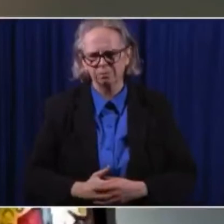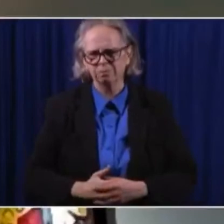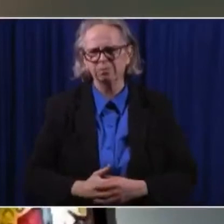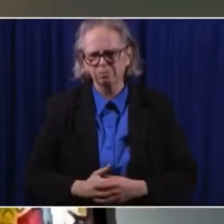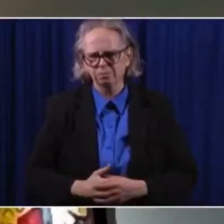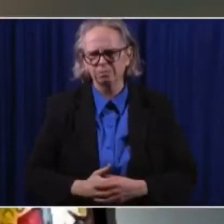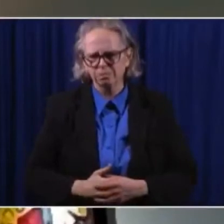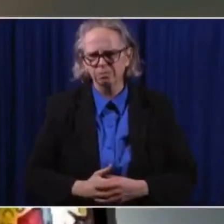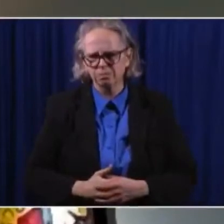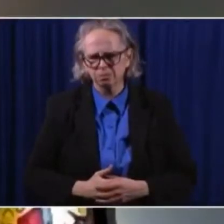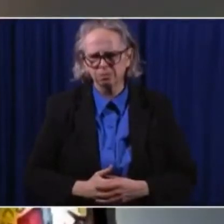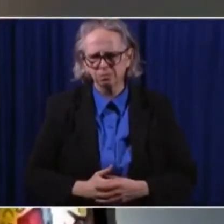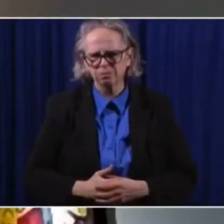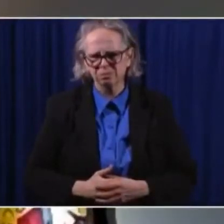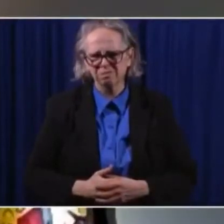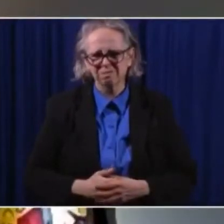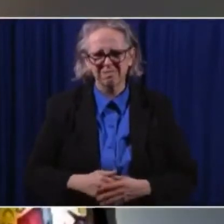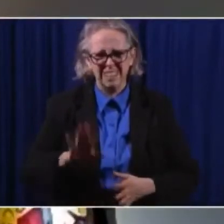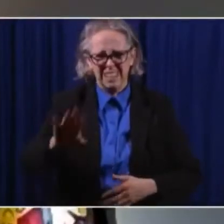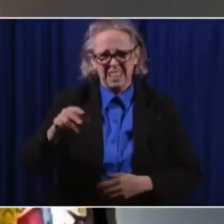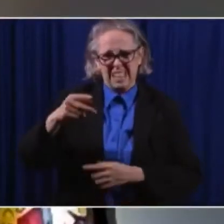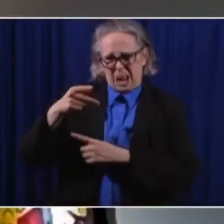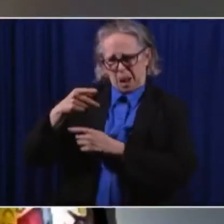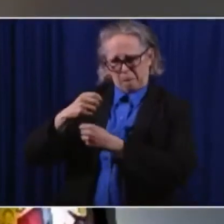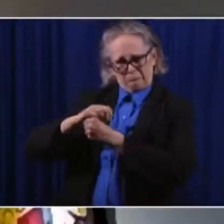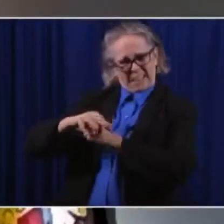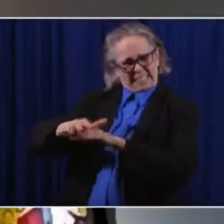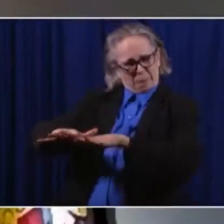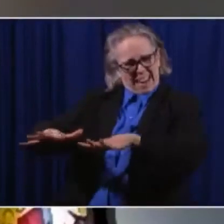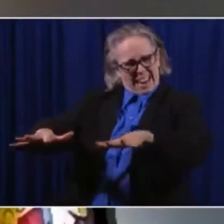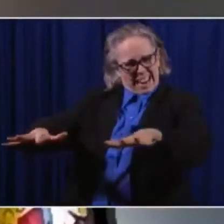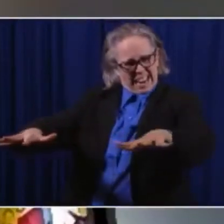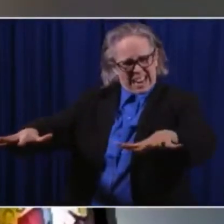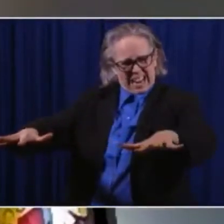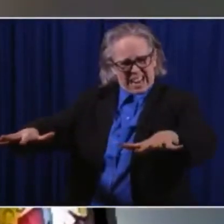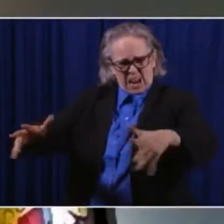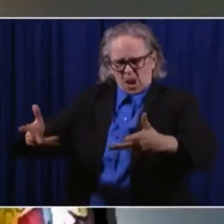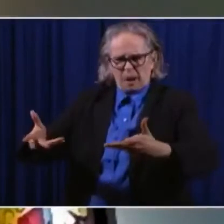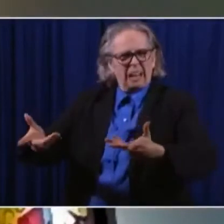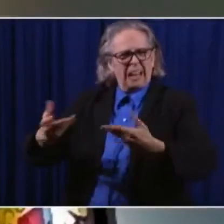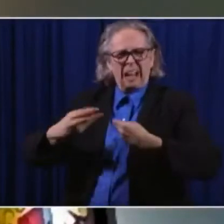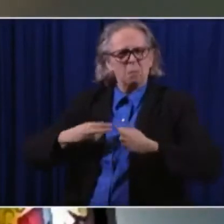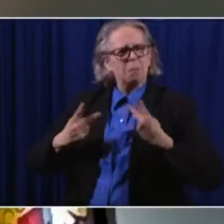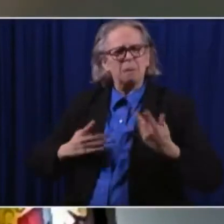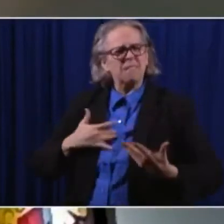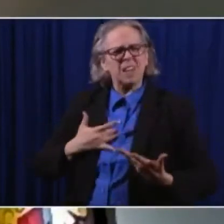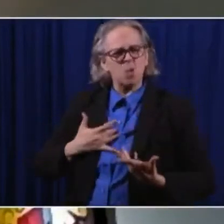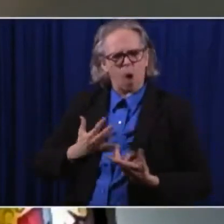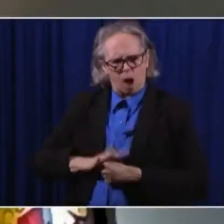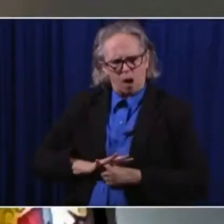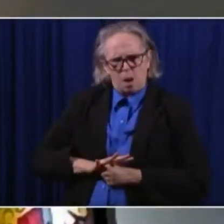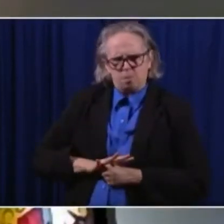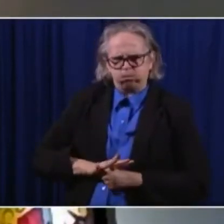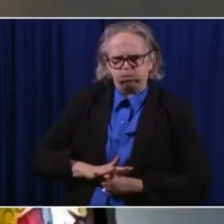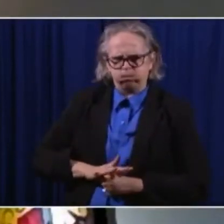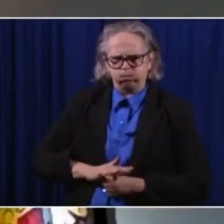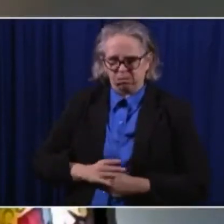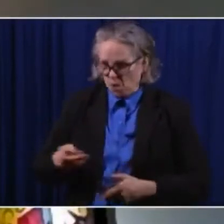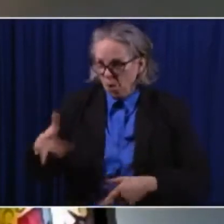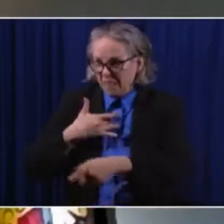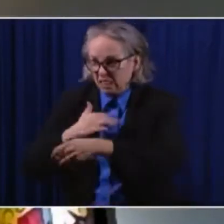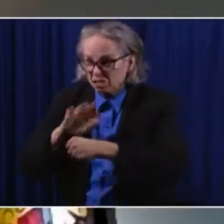This pandemic is definitely creating prolonged stress for all of us, and if you're feeling stressed out, you're not alone.